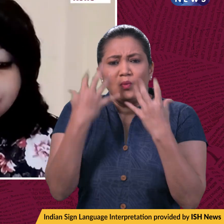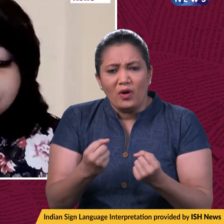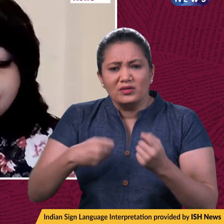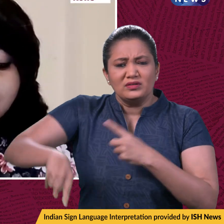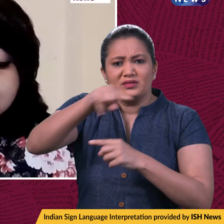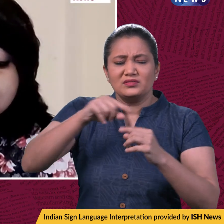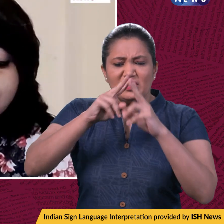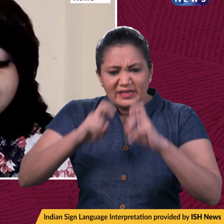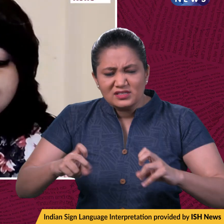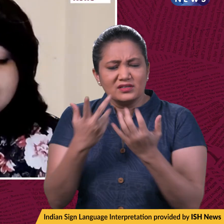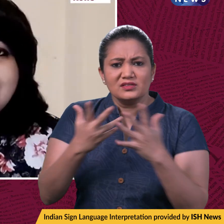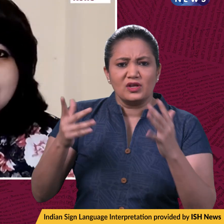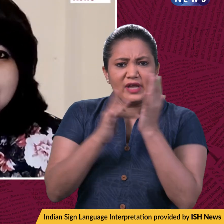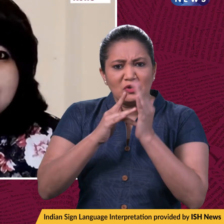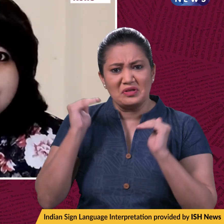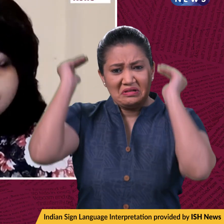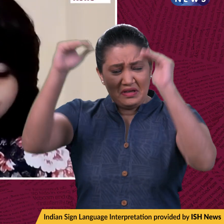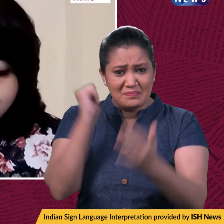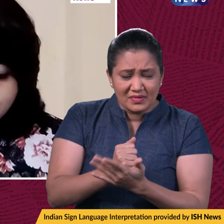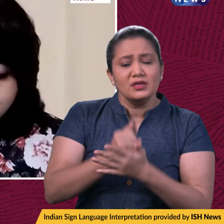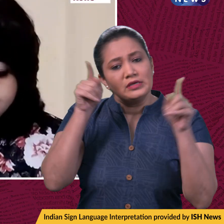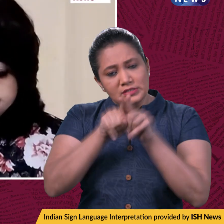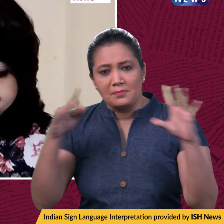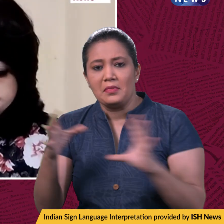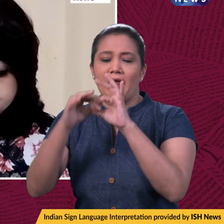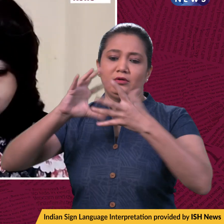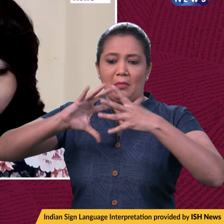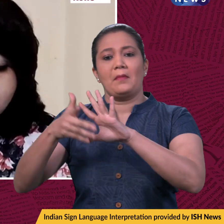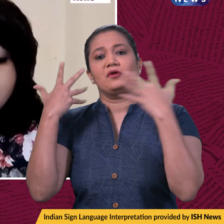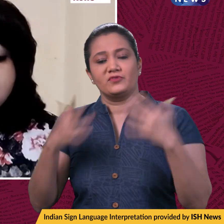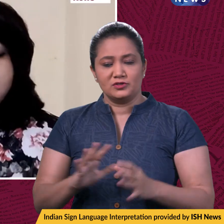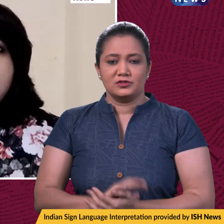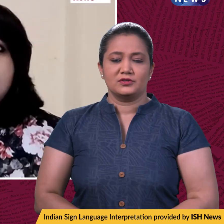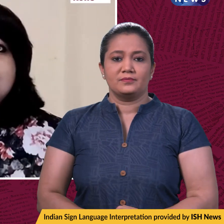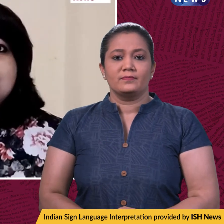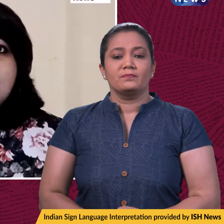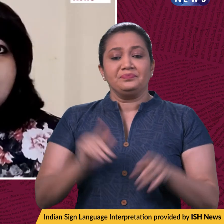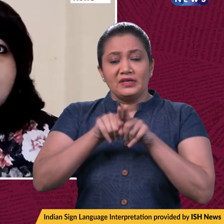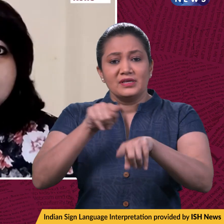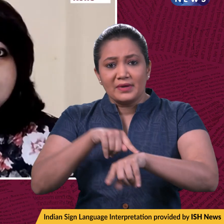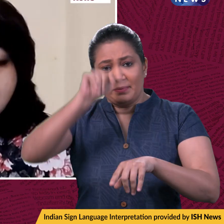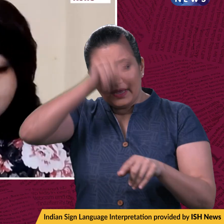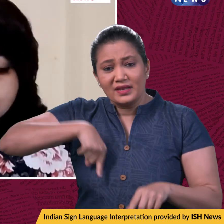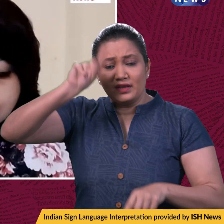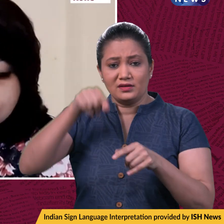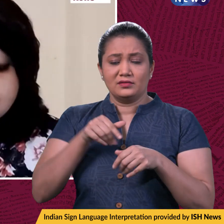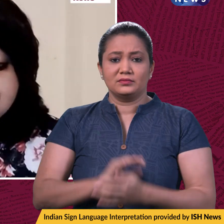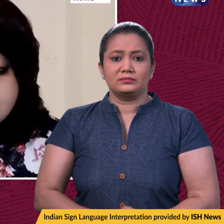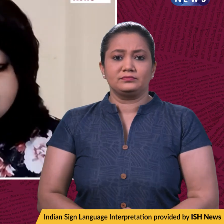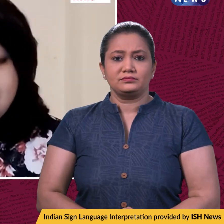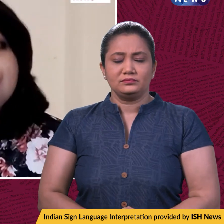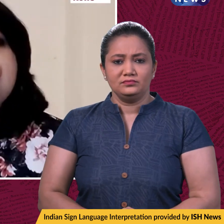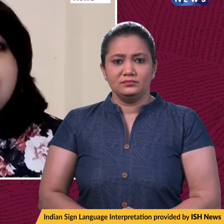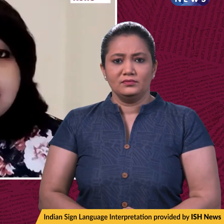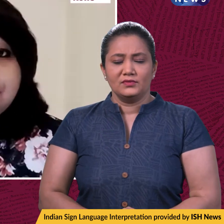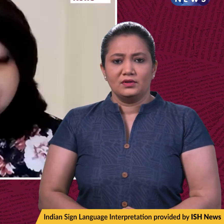requirements with advanced technologies enhancing the reach. Meanwhile, India has now sent its